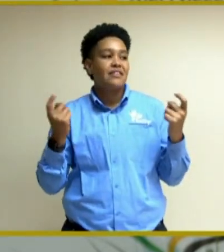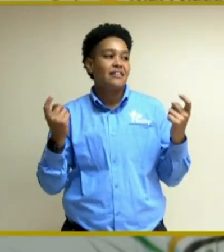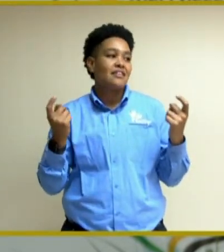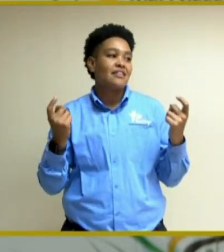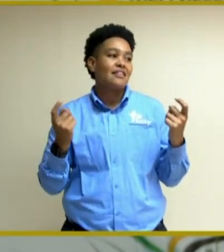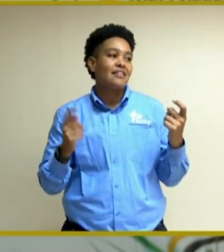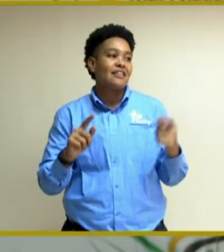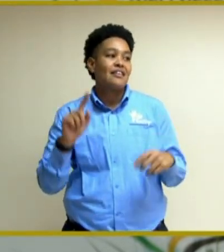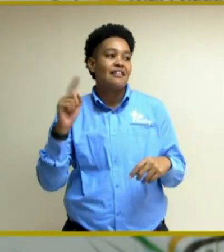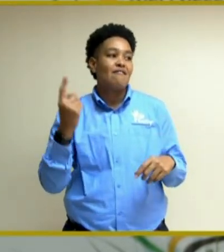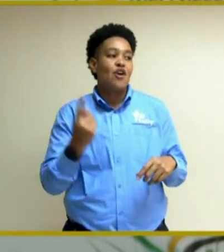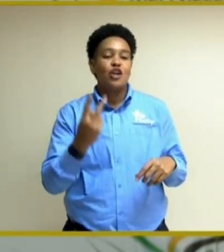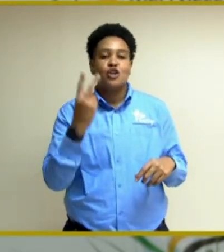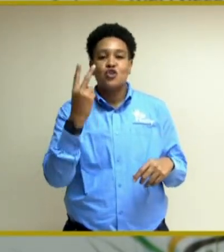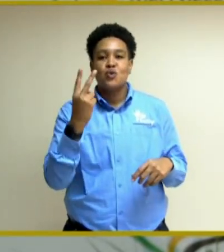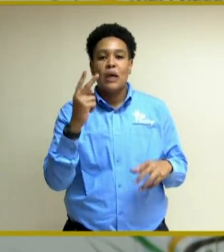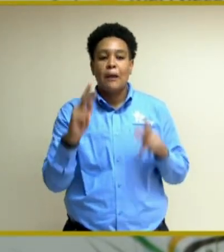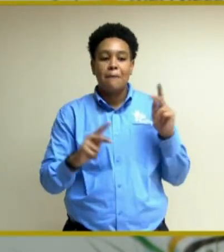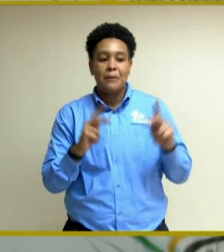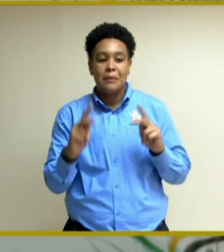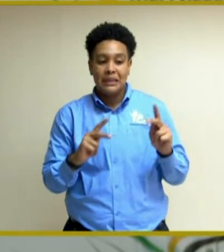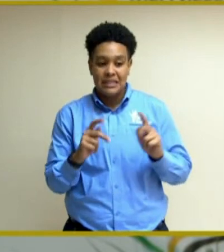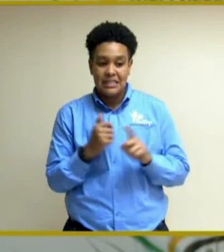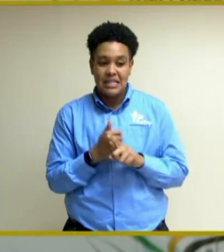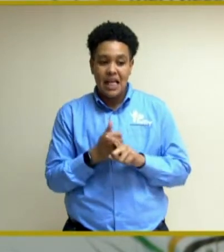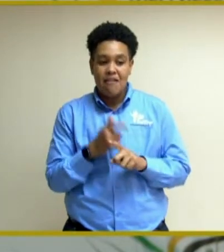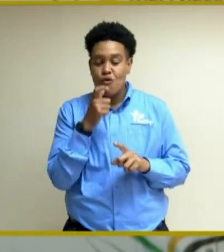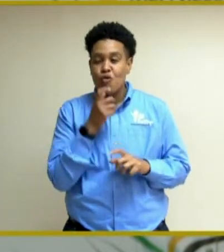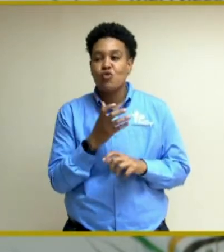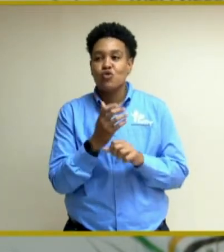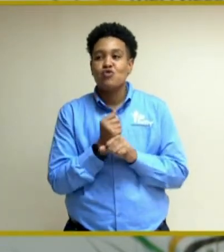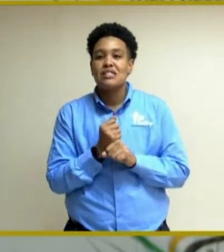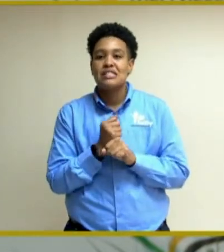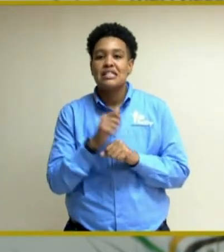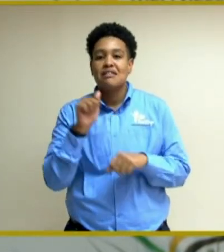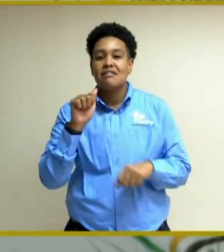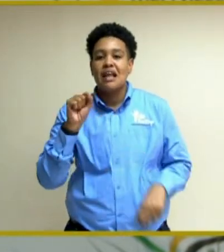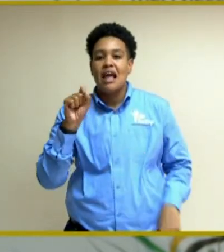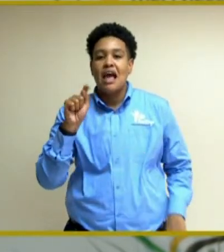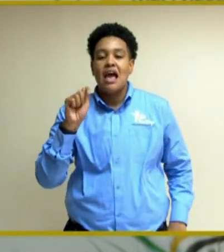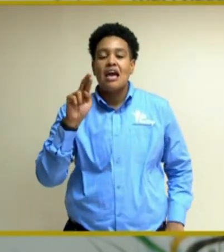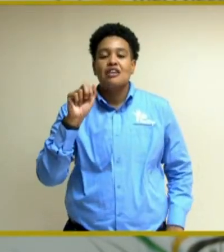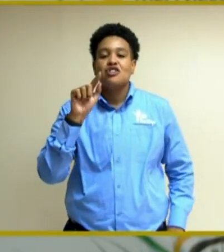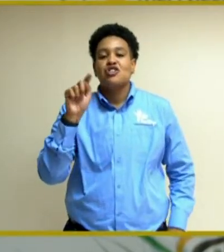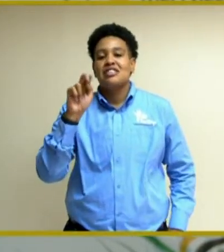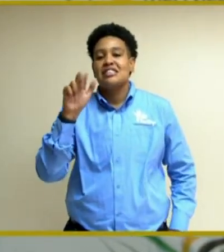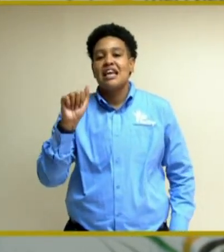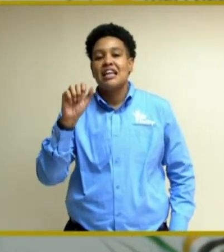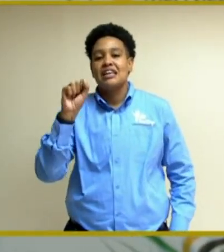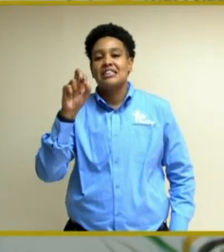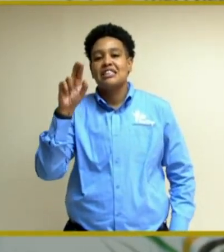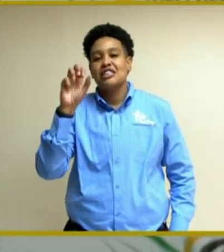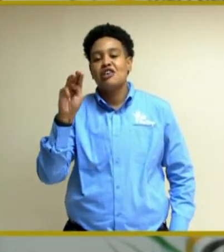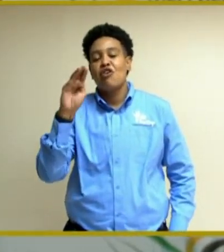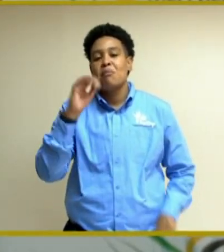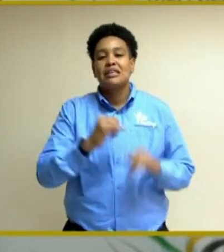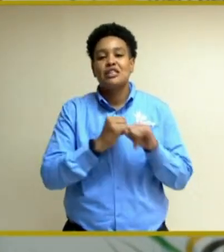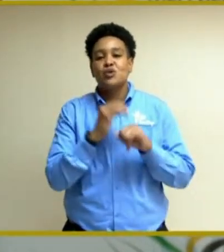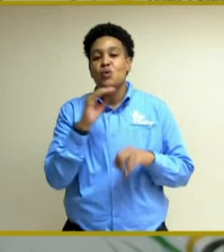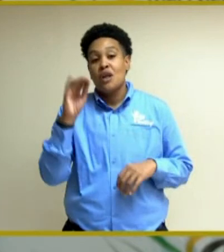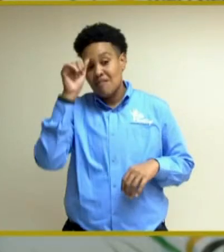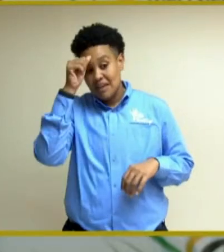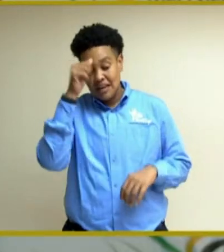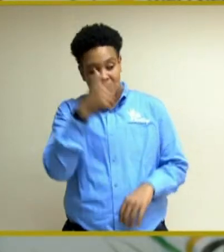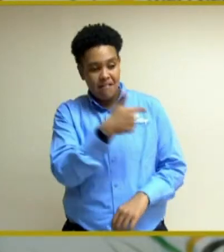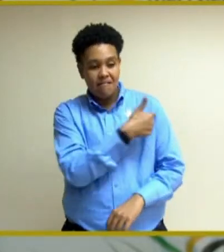the first 2 persons who received the AstraZeneca Serum Institute of India